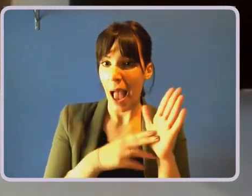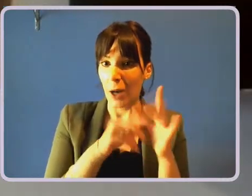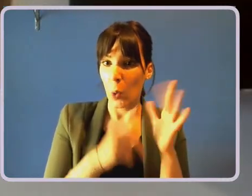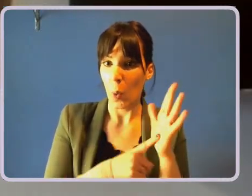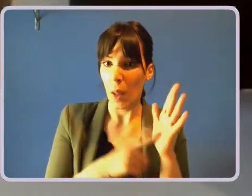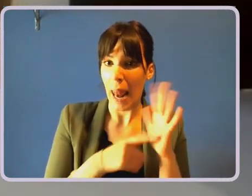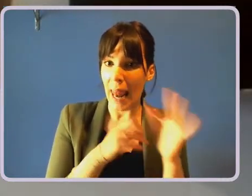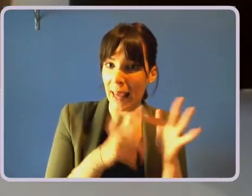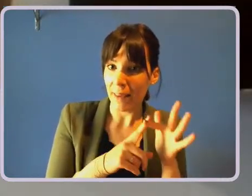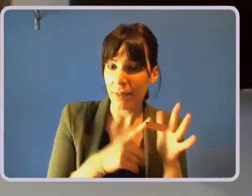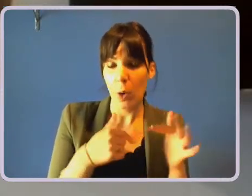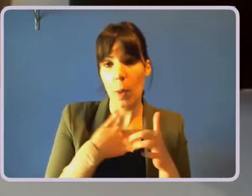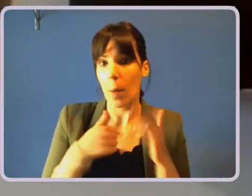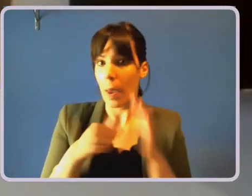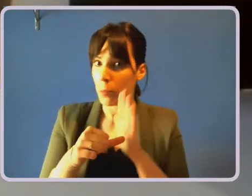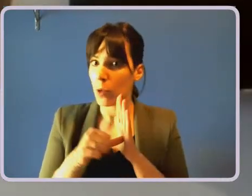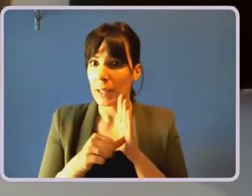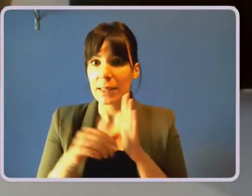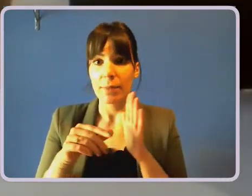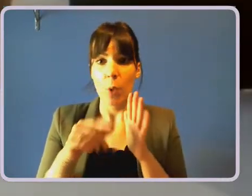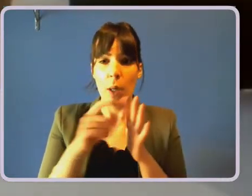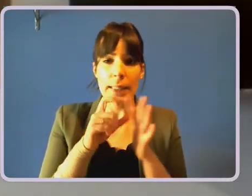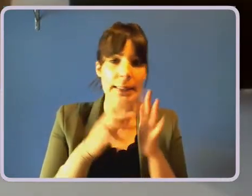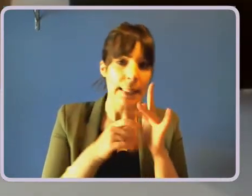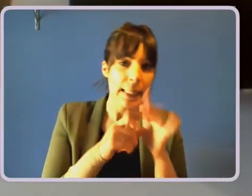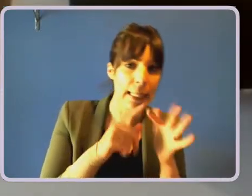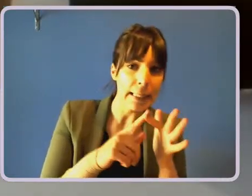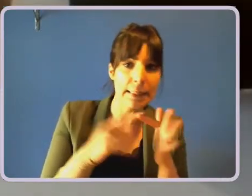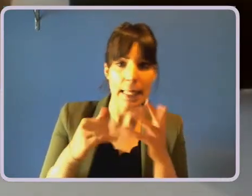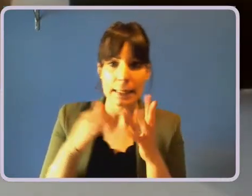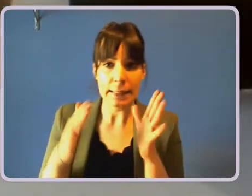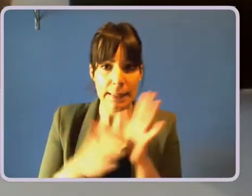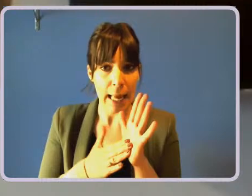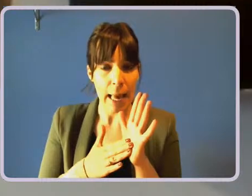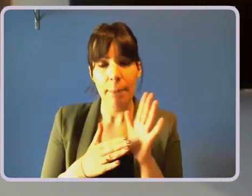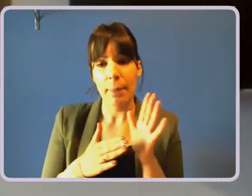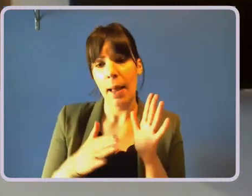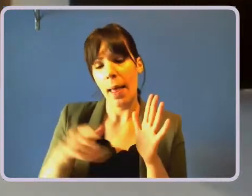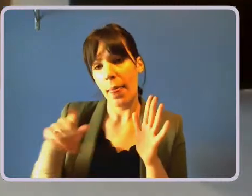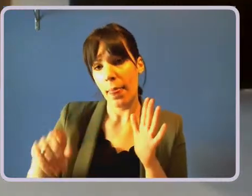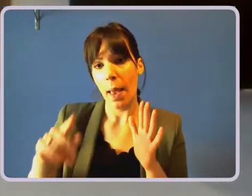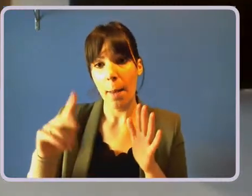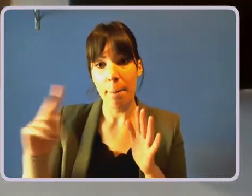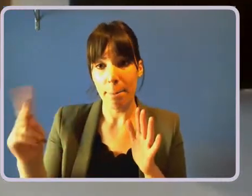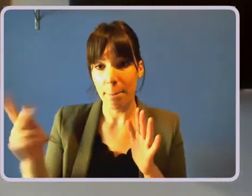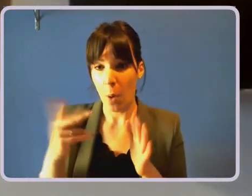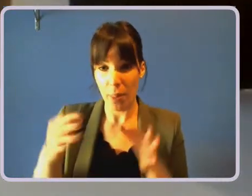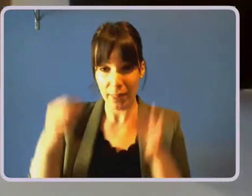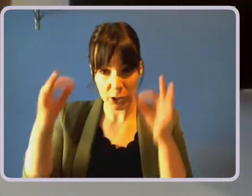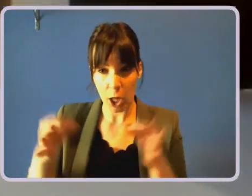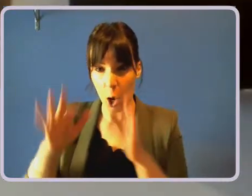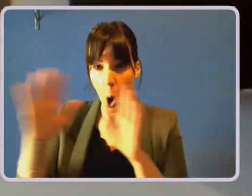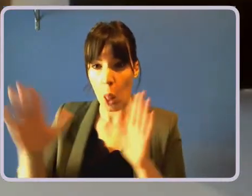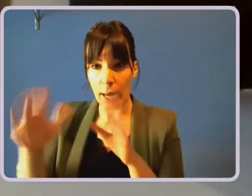Lamble and Sam Gamlin, who is our systemic advocate, were willing to come off from annual leave and do some work at the relief